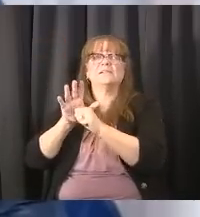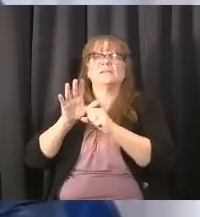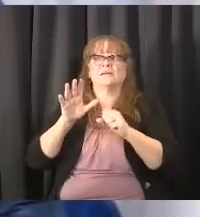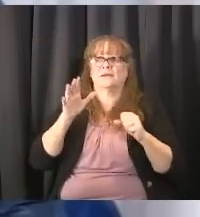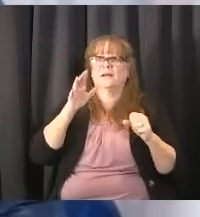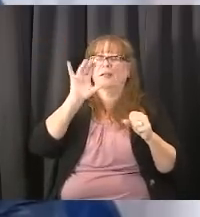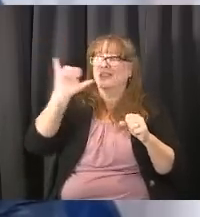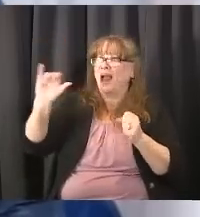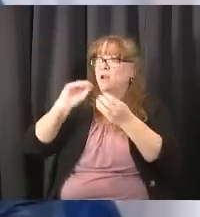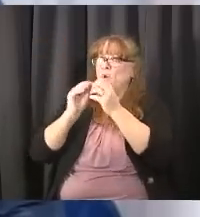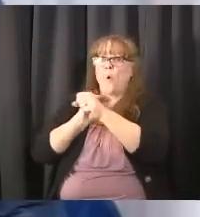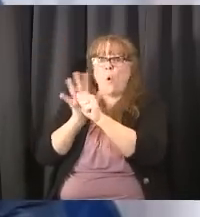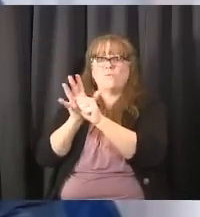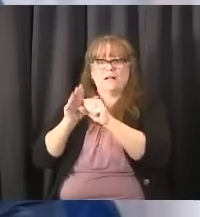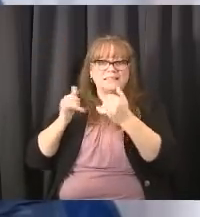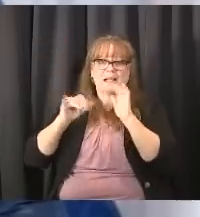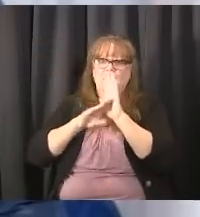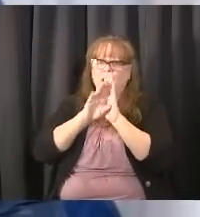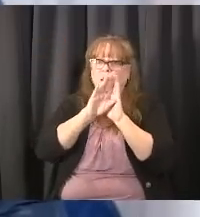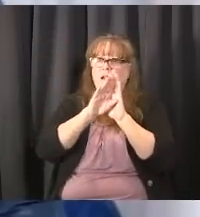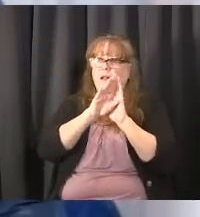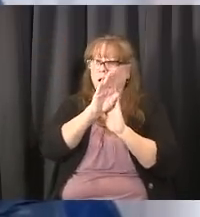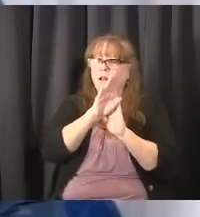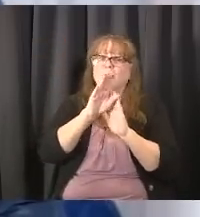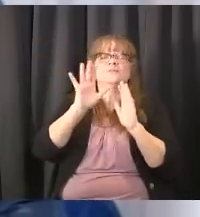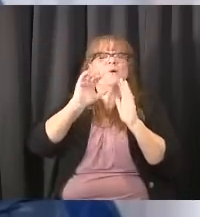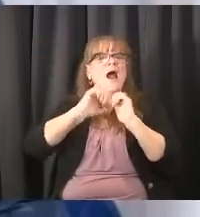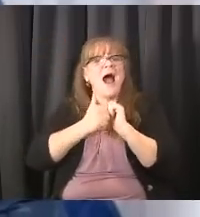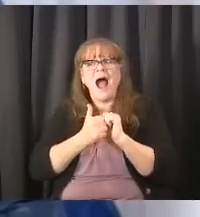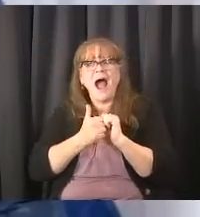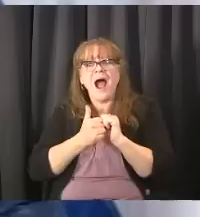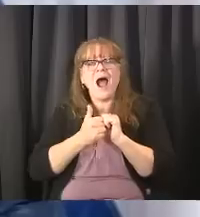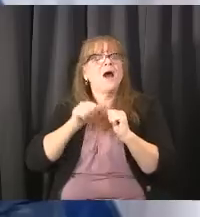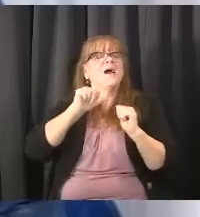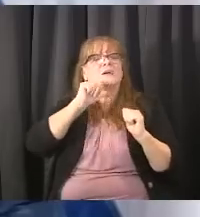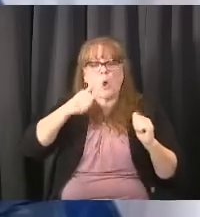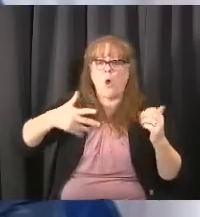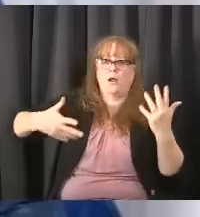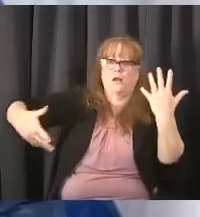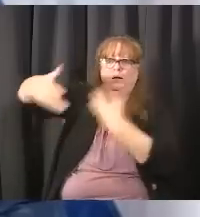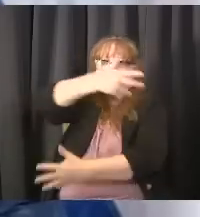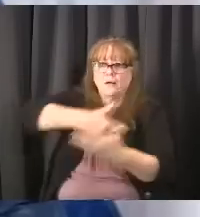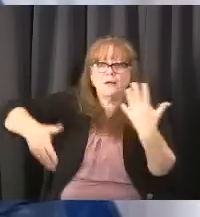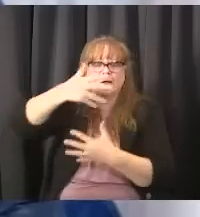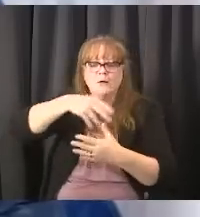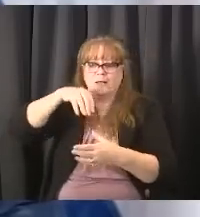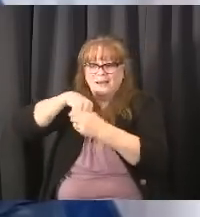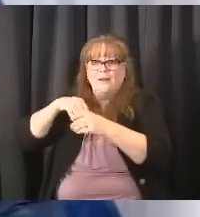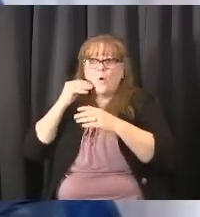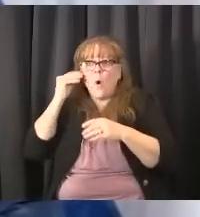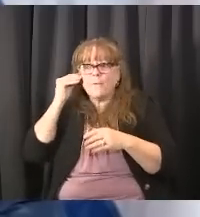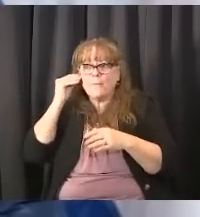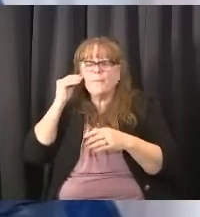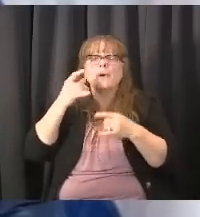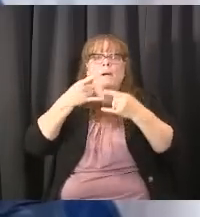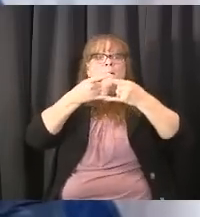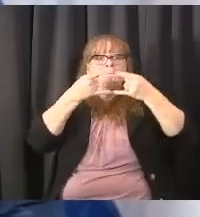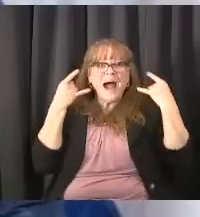avoiding socializing with people outside of our home, wearing a mask around others, and keeping 6 feet of distance whenever